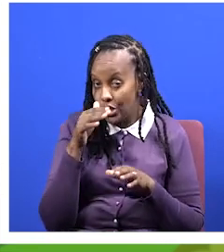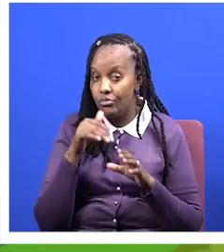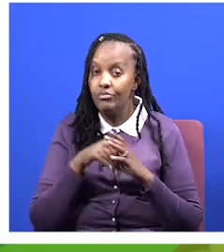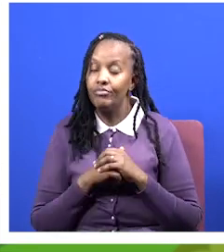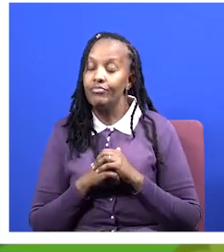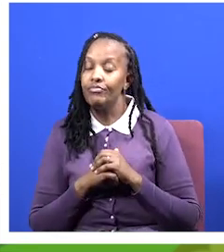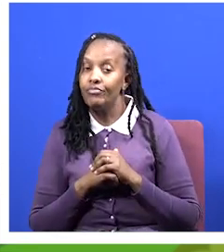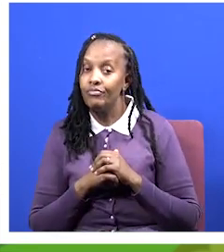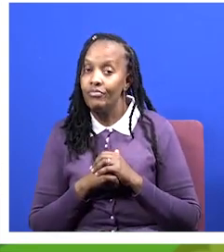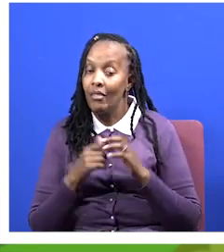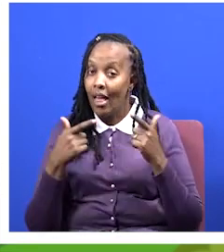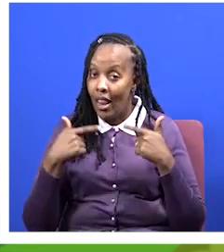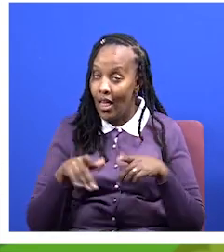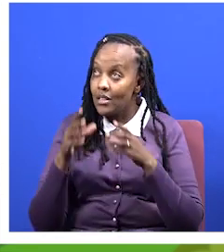games.